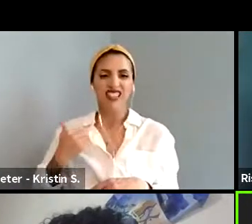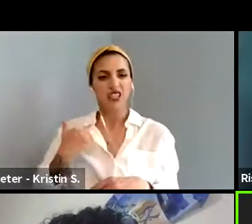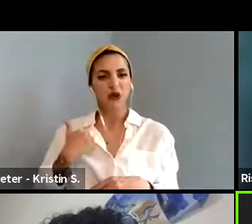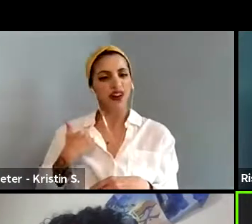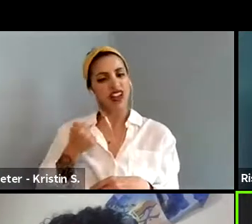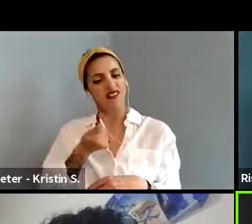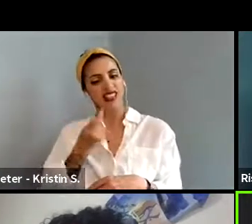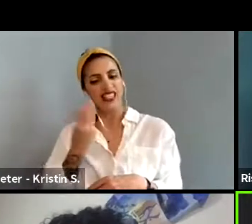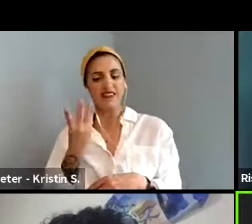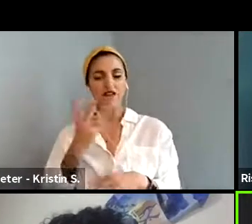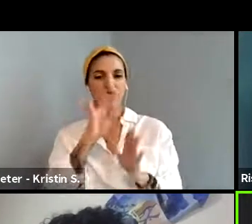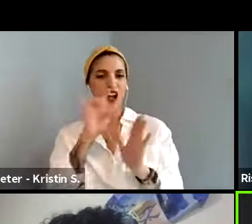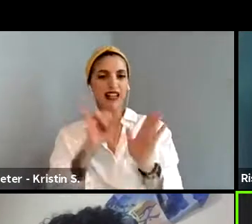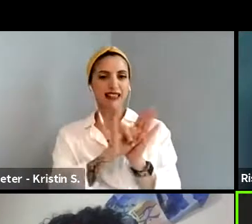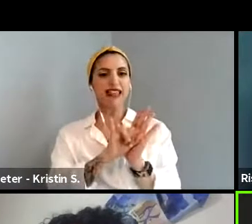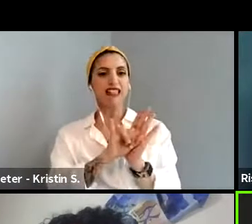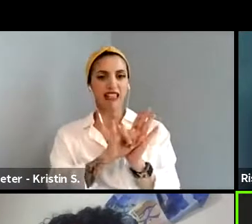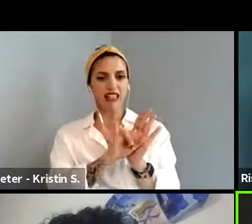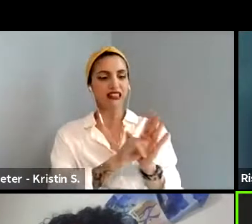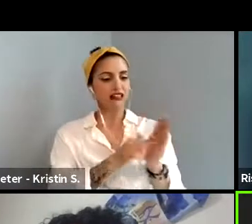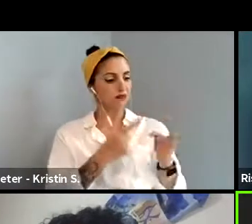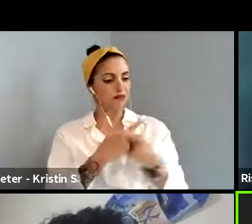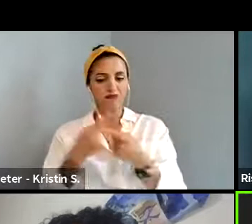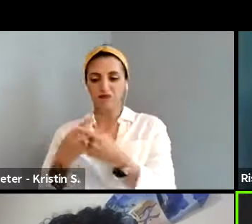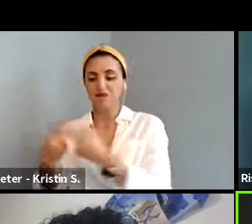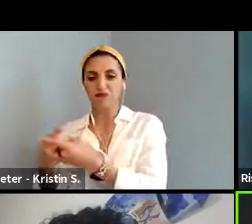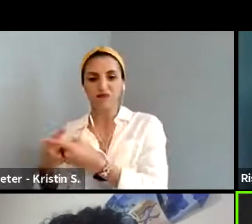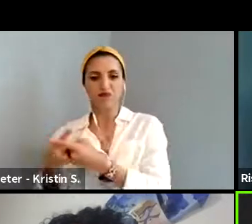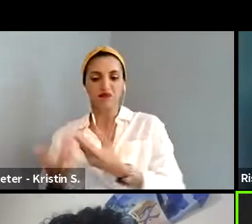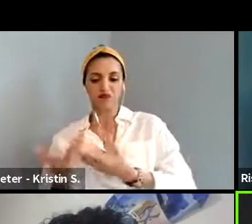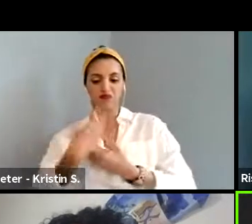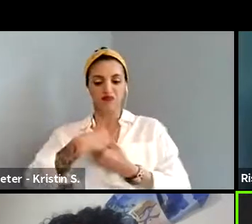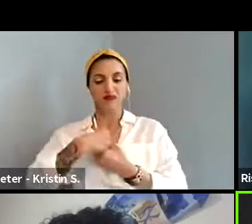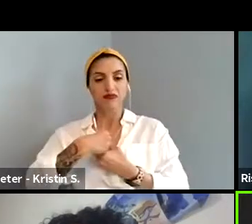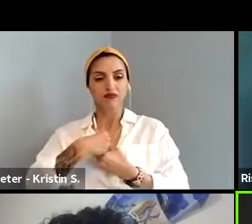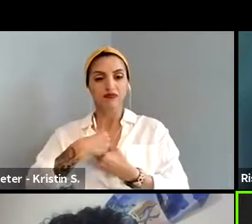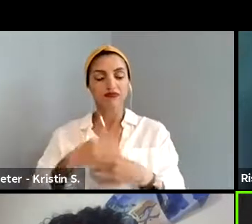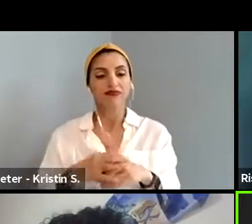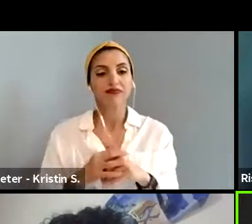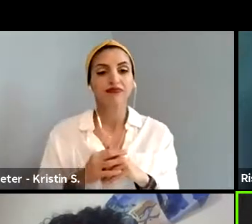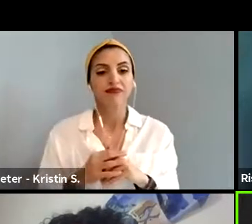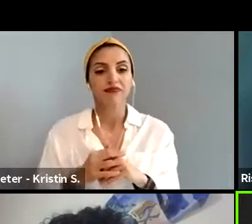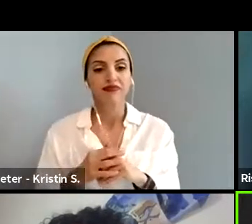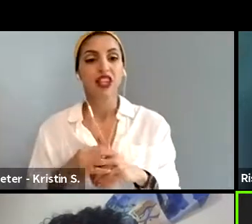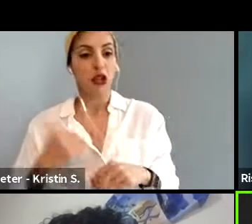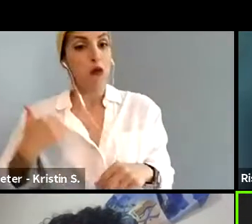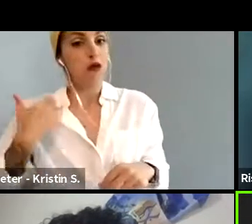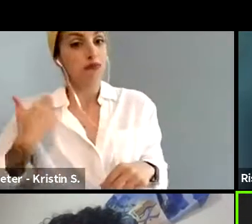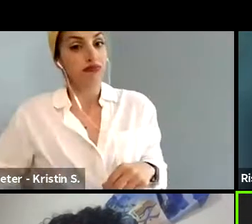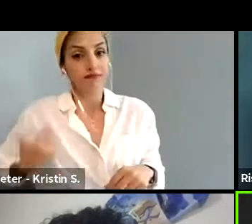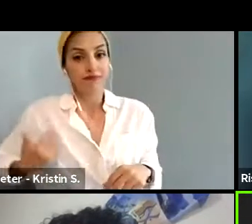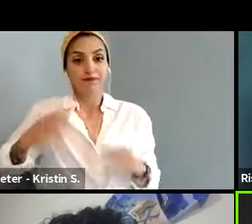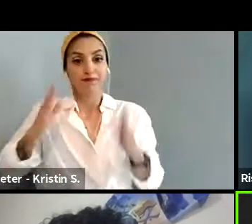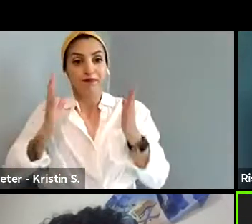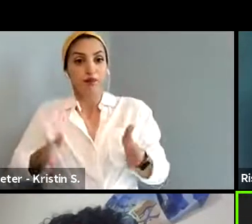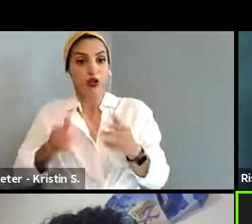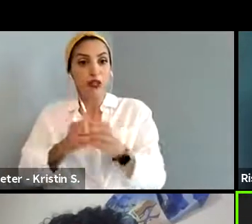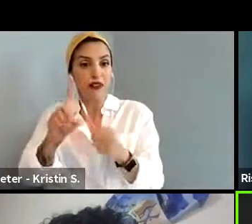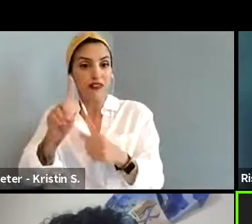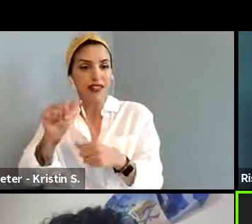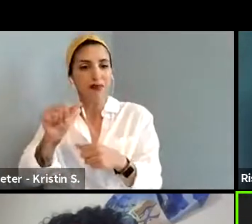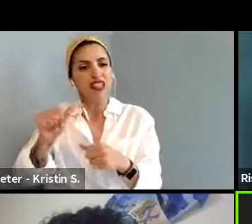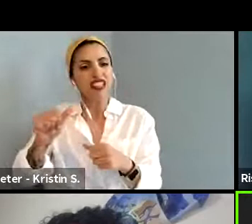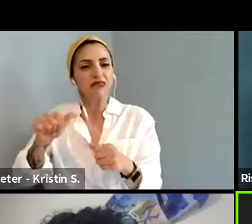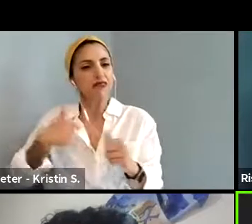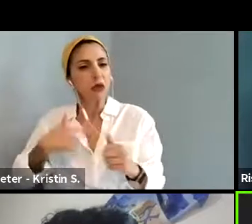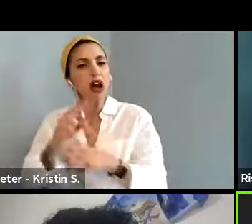that intersect. And so basically, being a person with a disability, I was used to